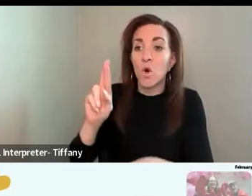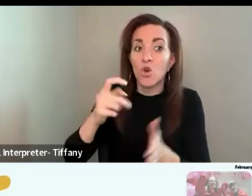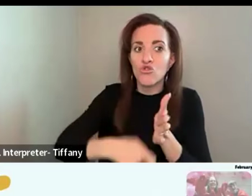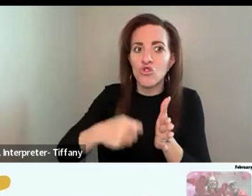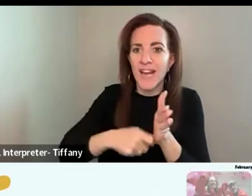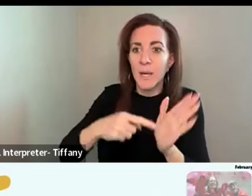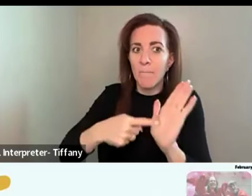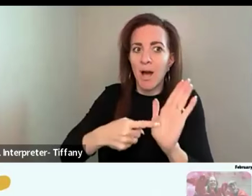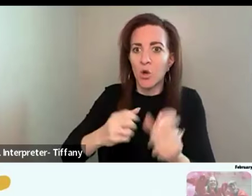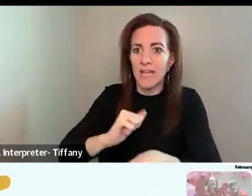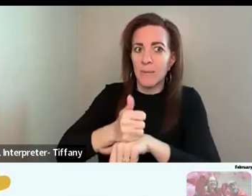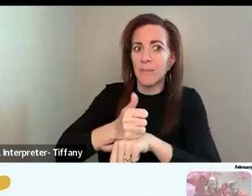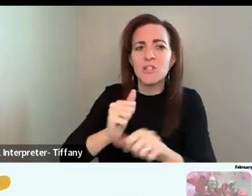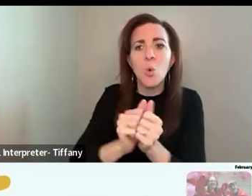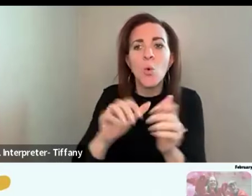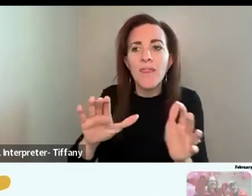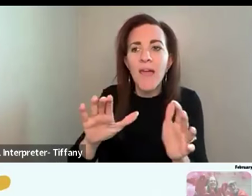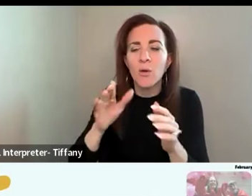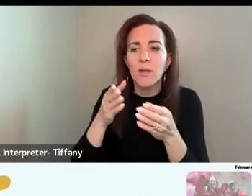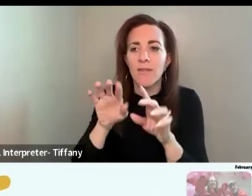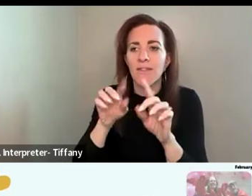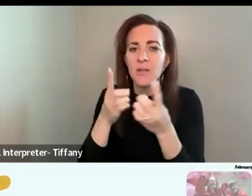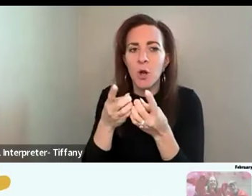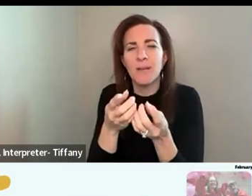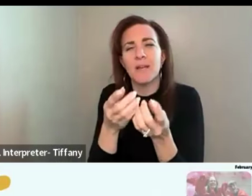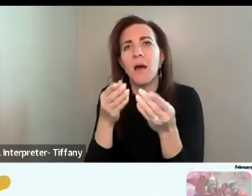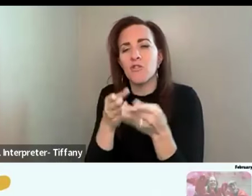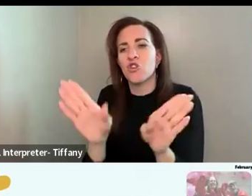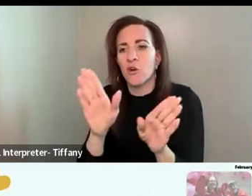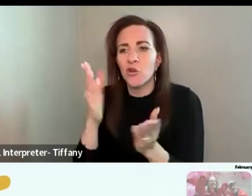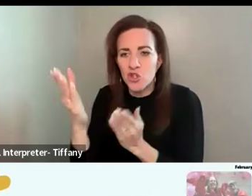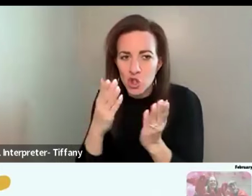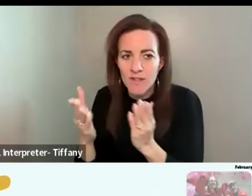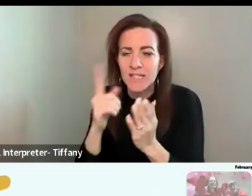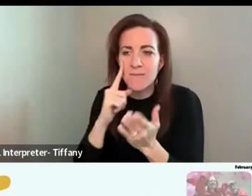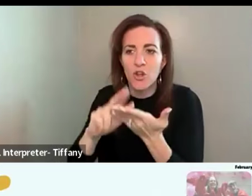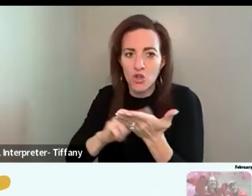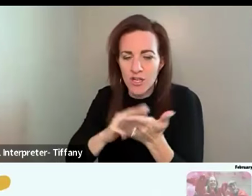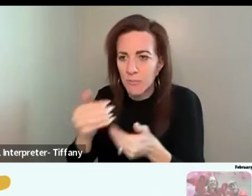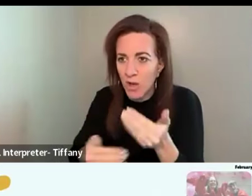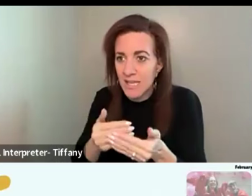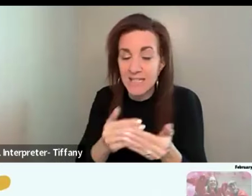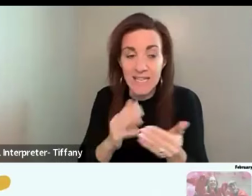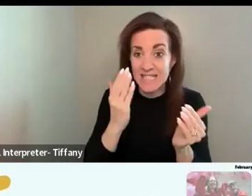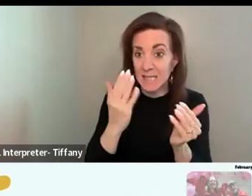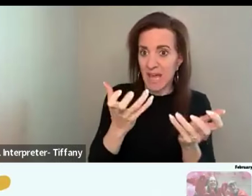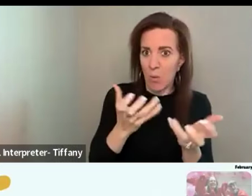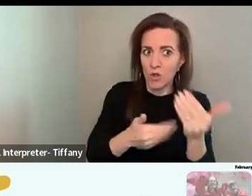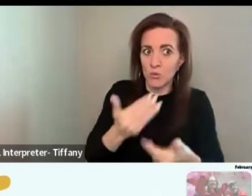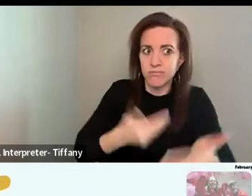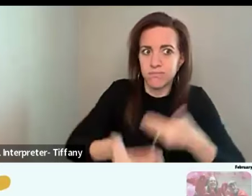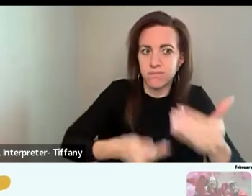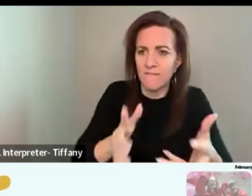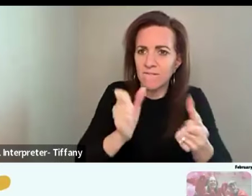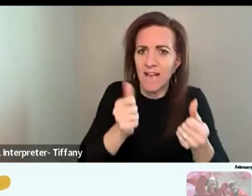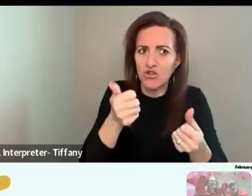implementation without having to go through the Department of General Services typical contracting process. So it seems like they're wanting to speed up and maybe change